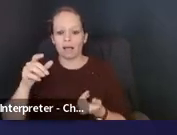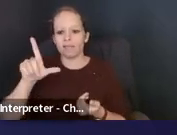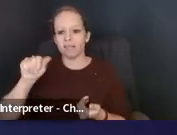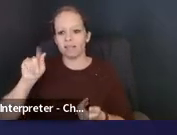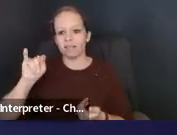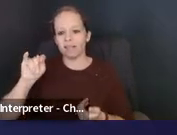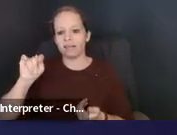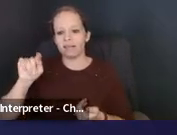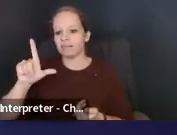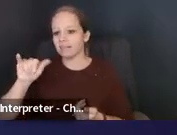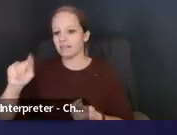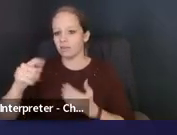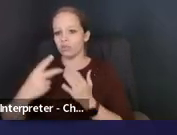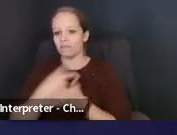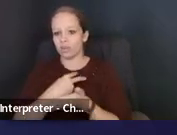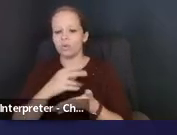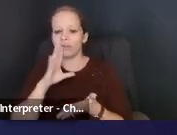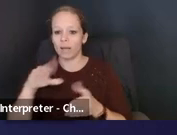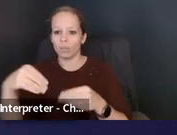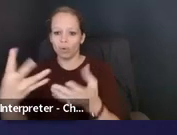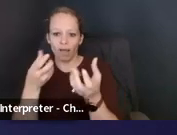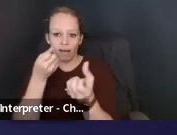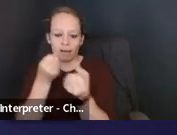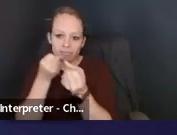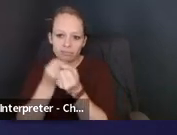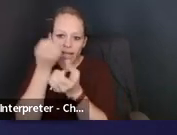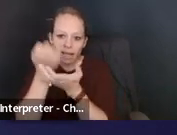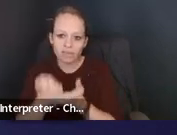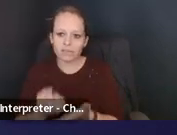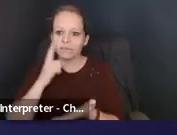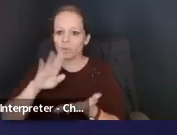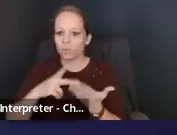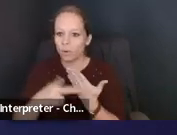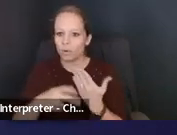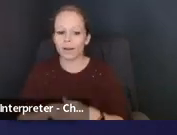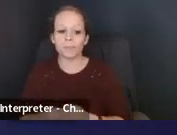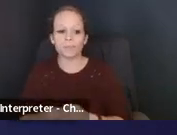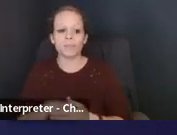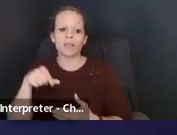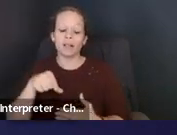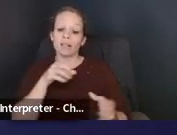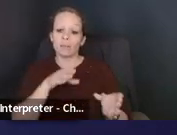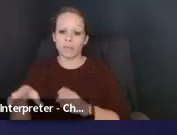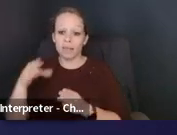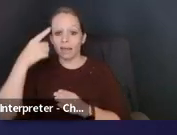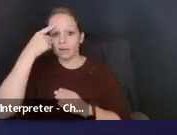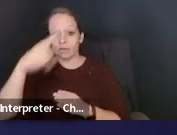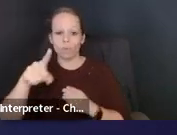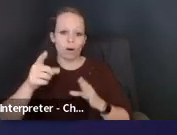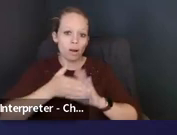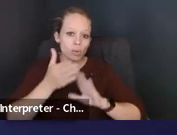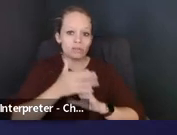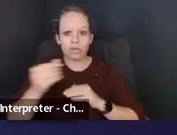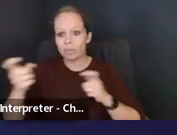review that provides the supporting evidence for your program. The plan of operation and management plan, very,